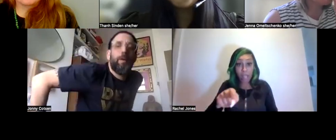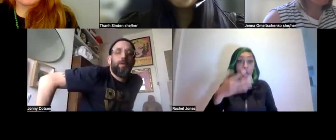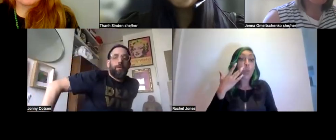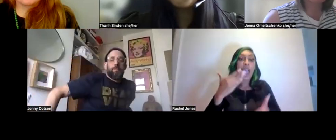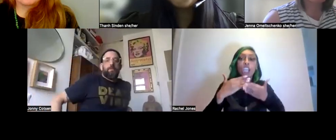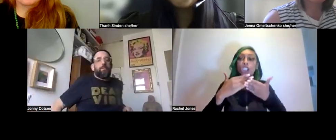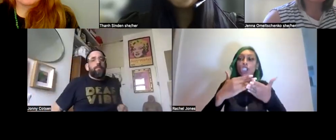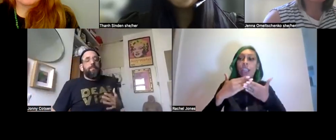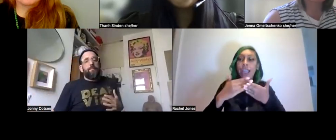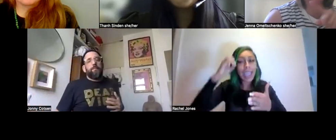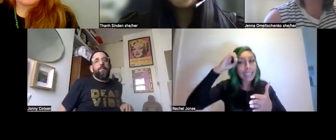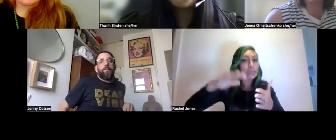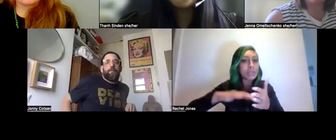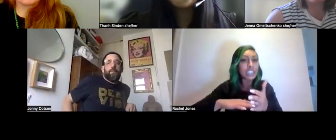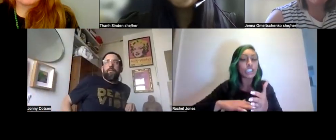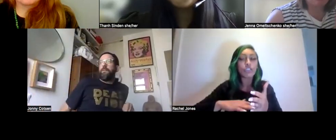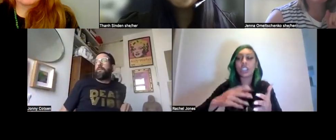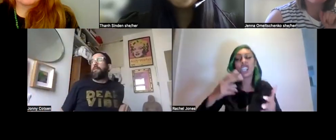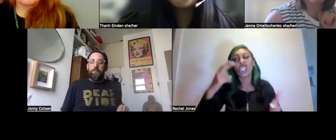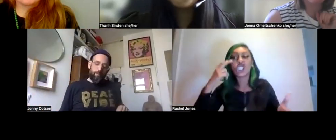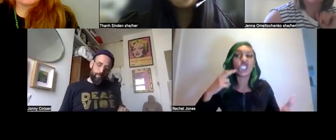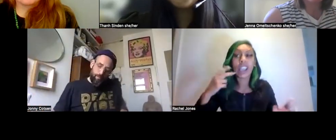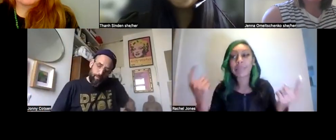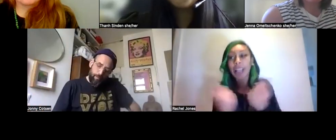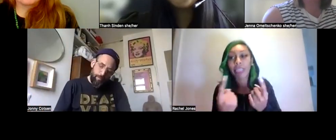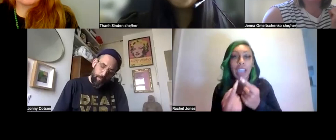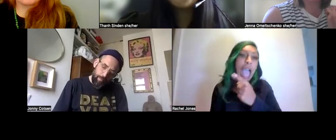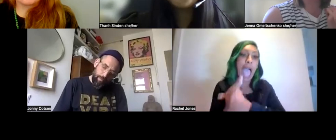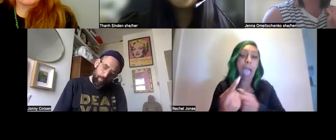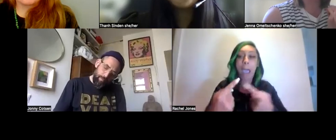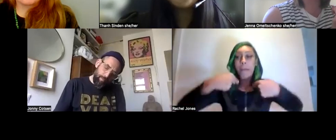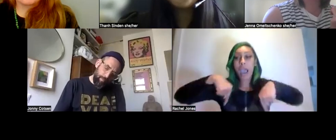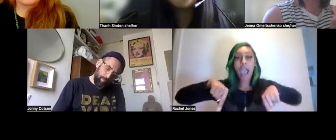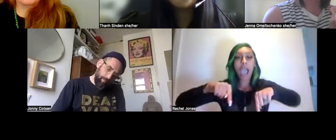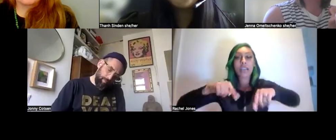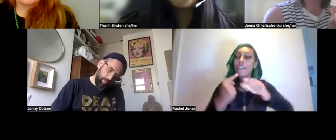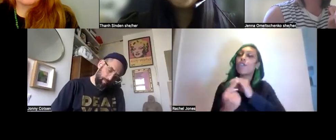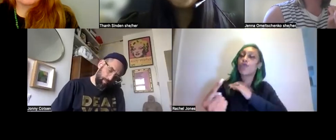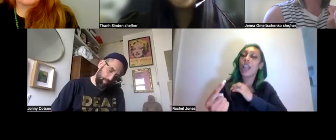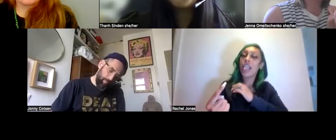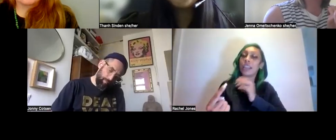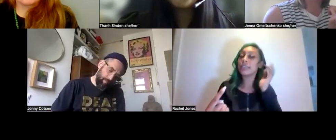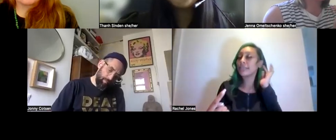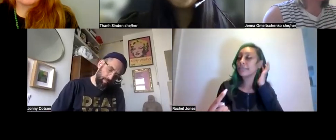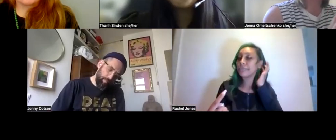experiences of the shitty things that have happened to us as freelancers,